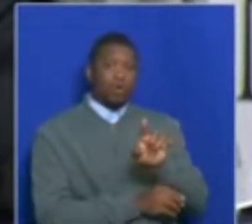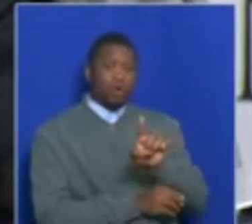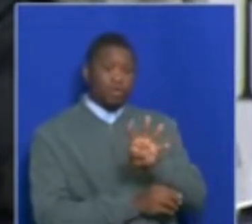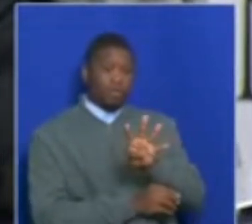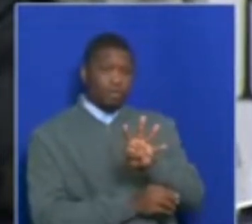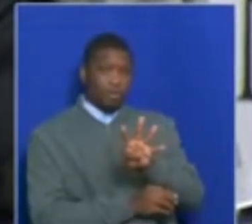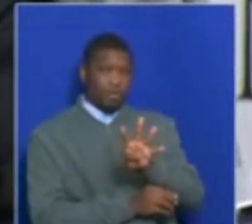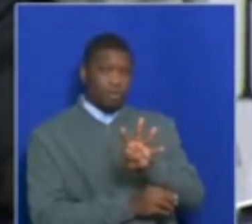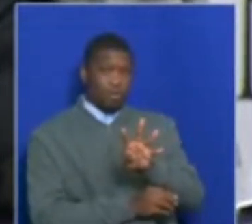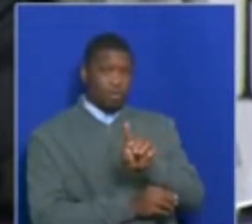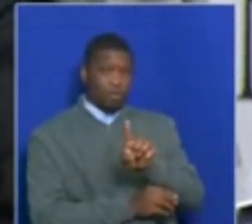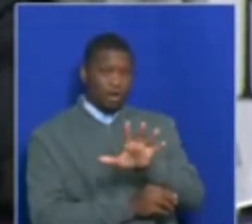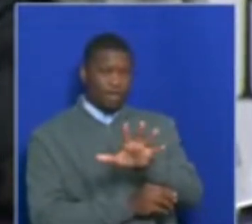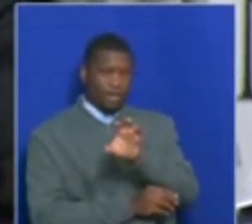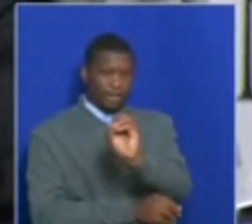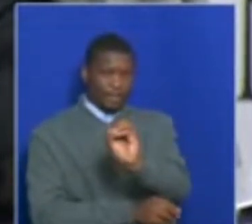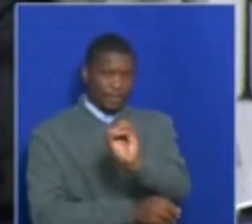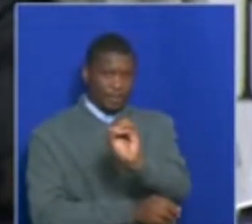2414150.